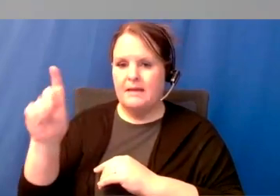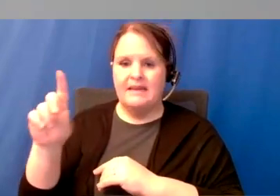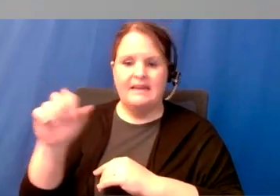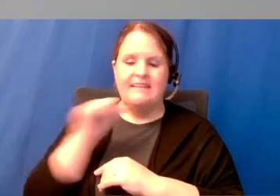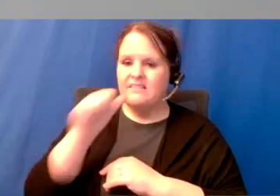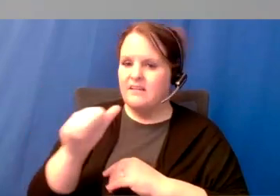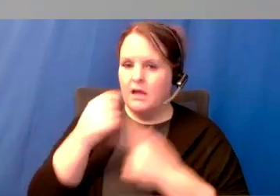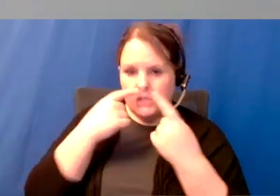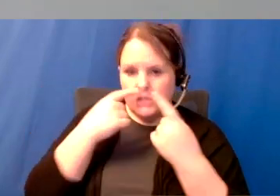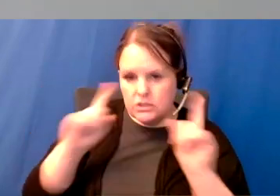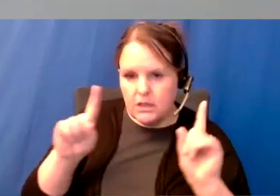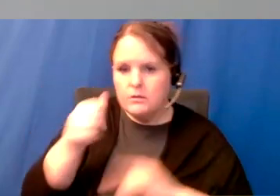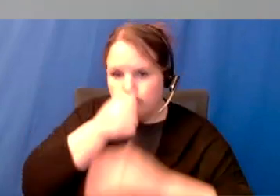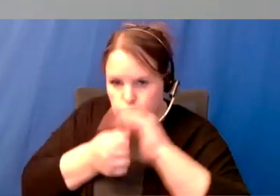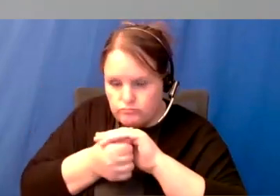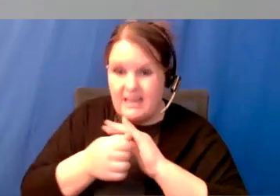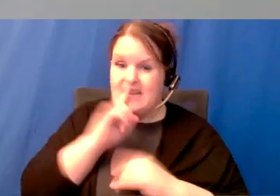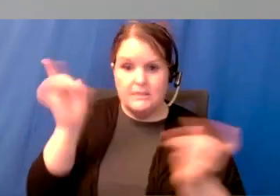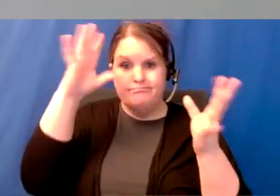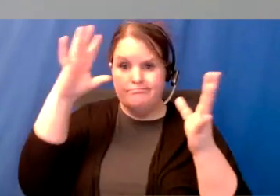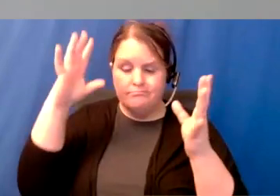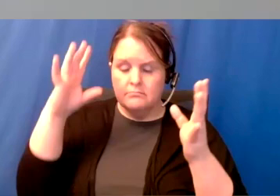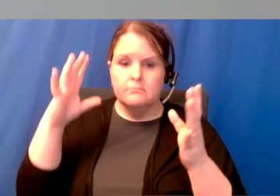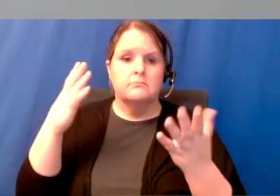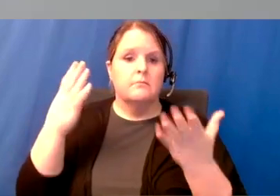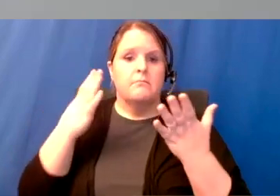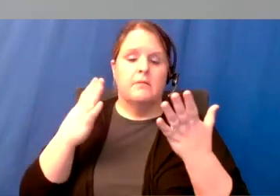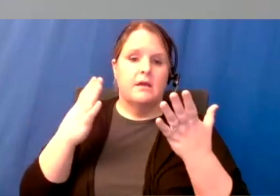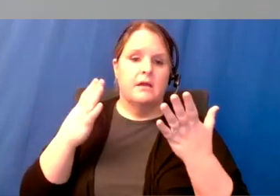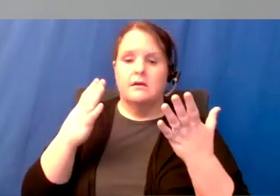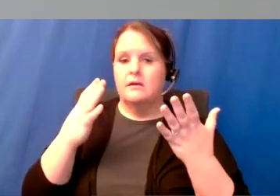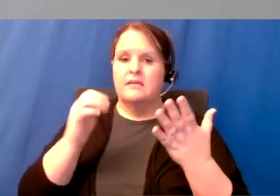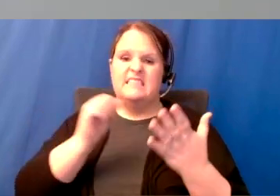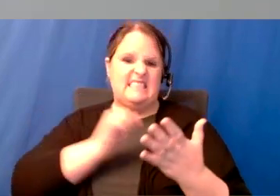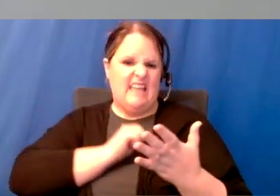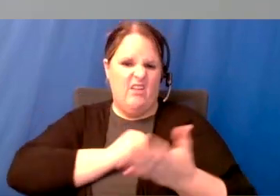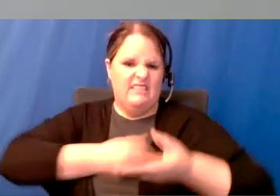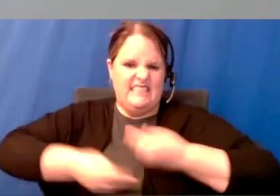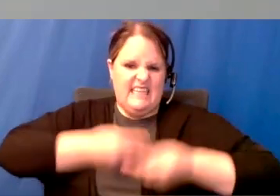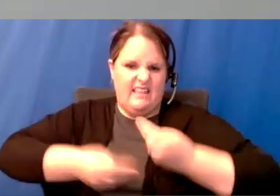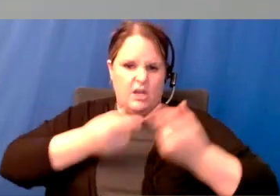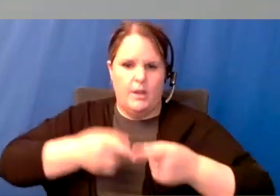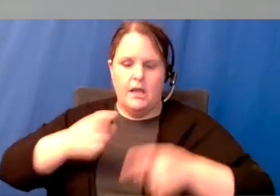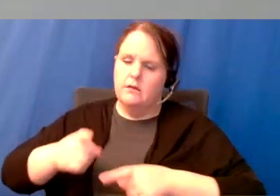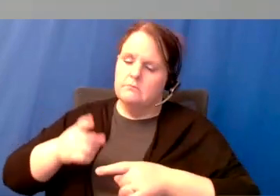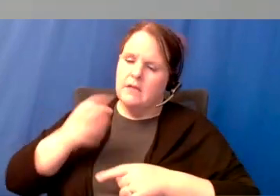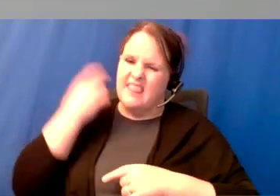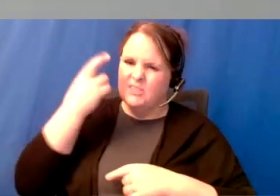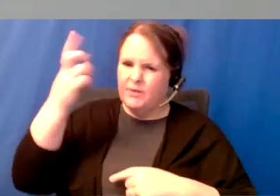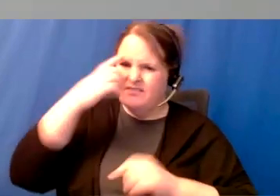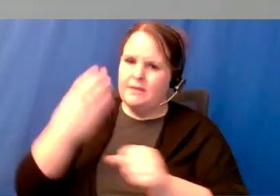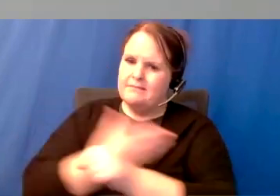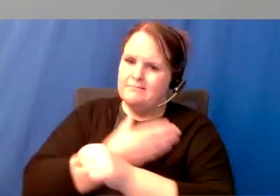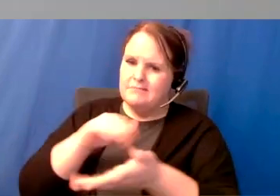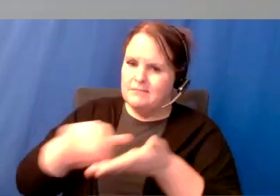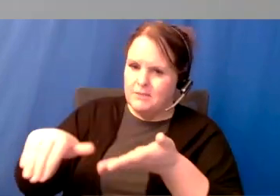it's particularly egregious, let's say there's a lot of self-dealing going on, then yeah, grounds for dismissal. But I mean, other